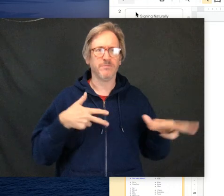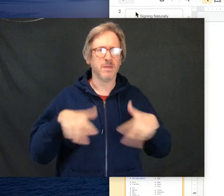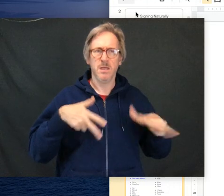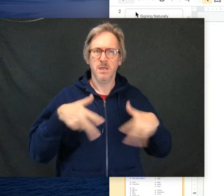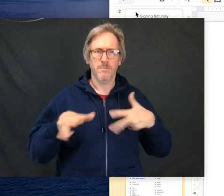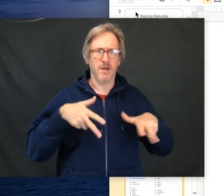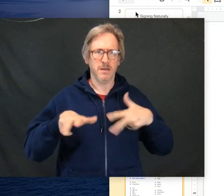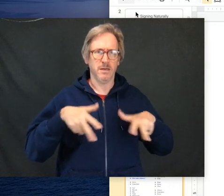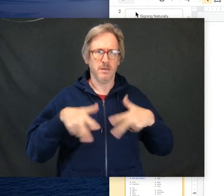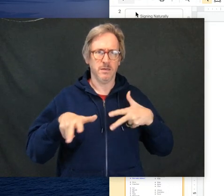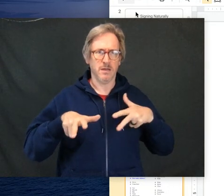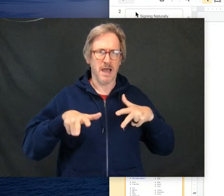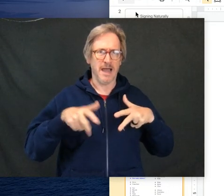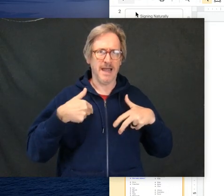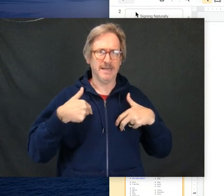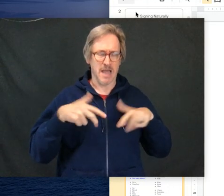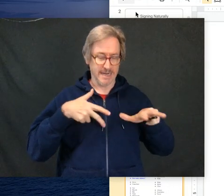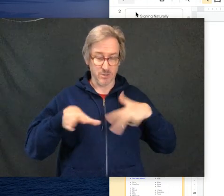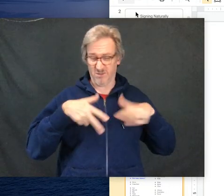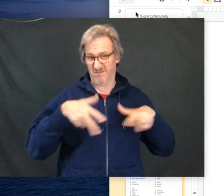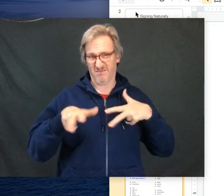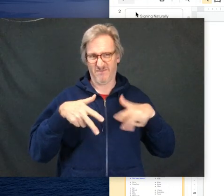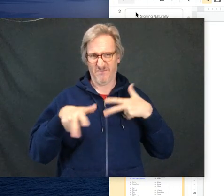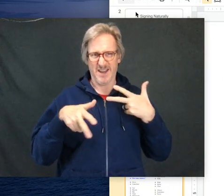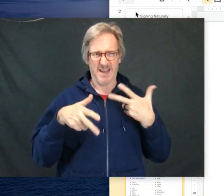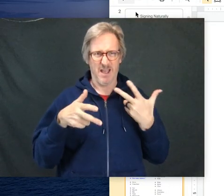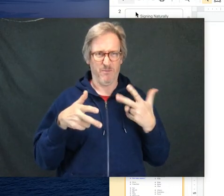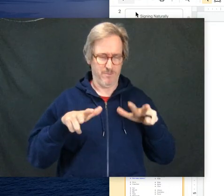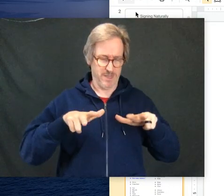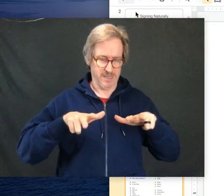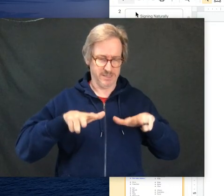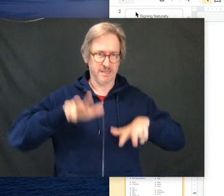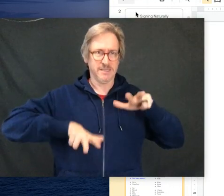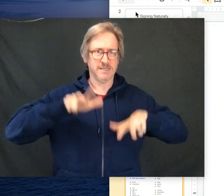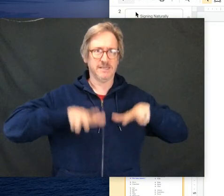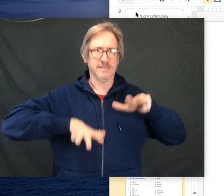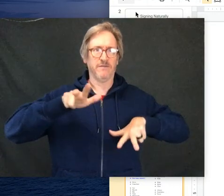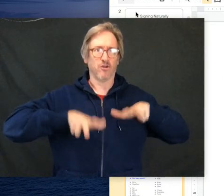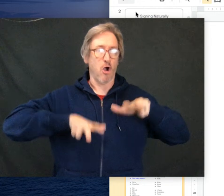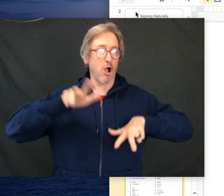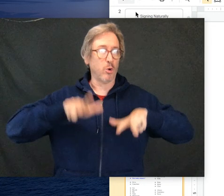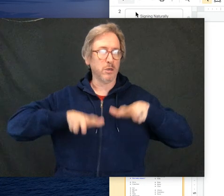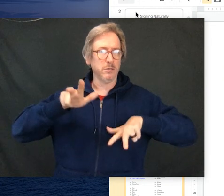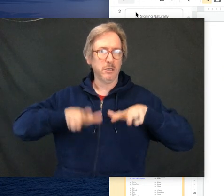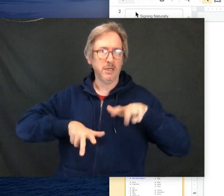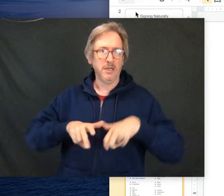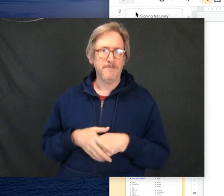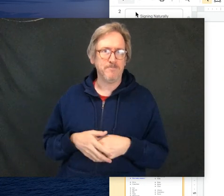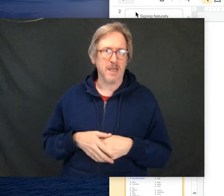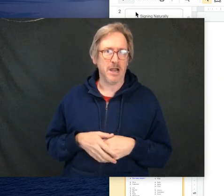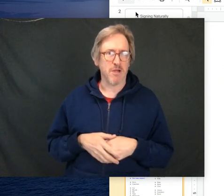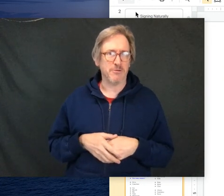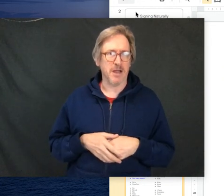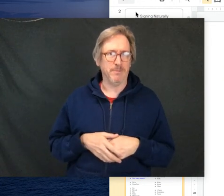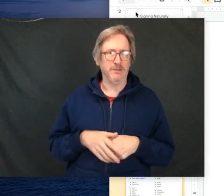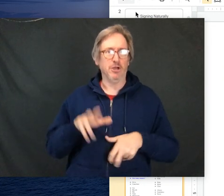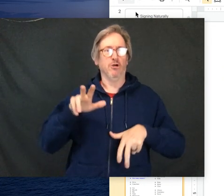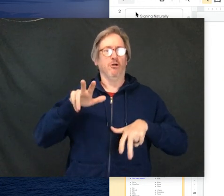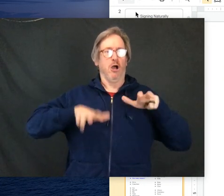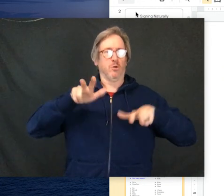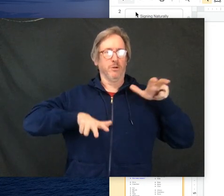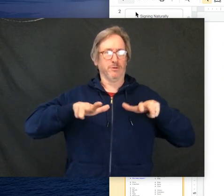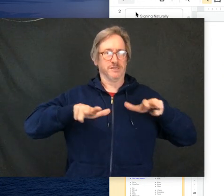from, but I don't find it helpful because this is the sign for awkward, and I'd rather not be